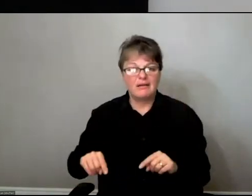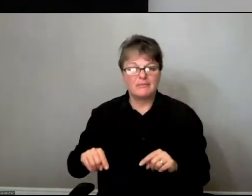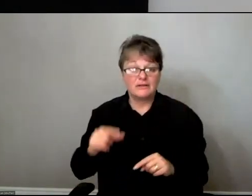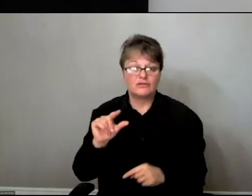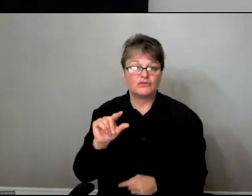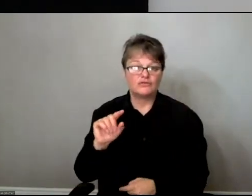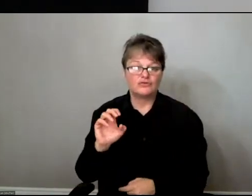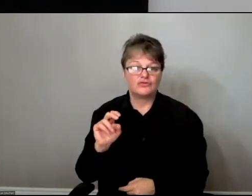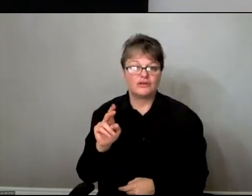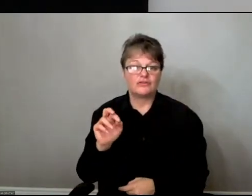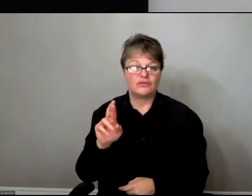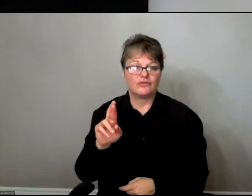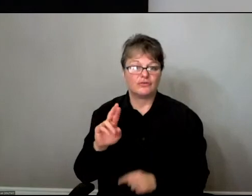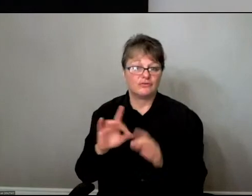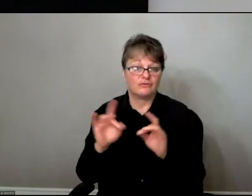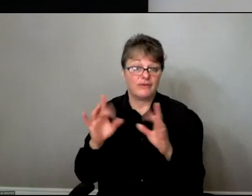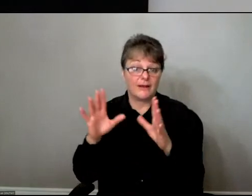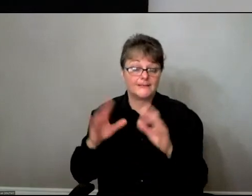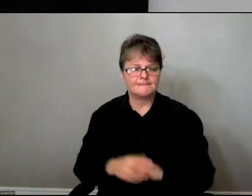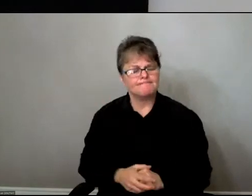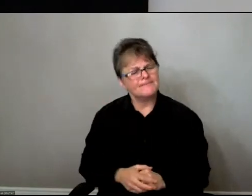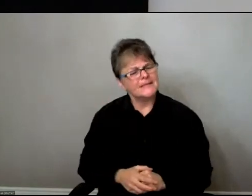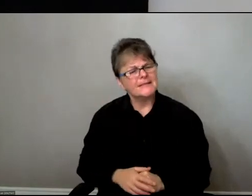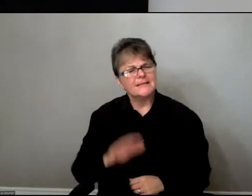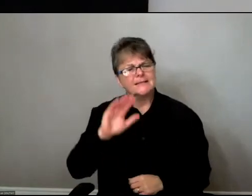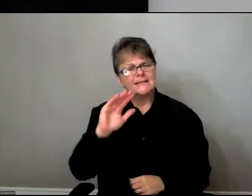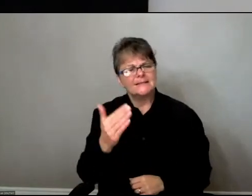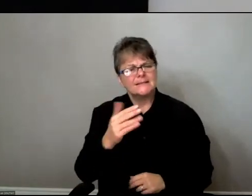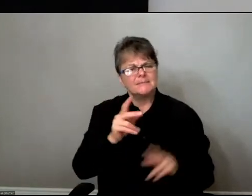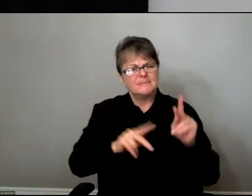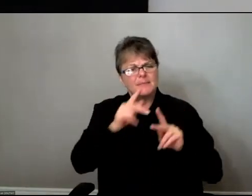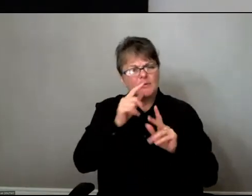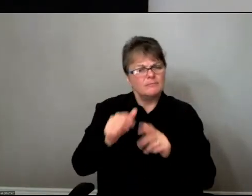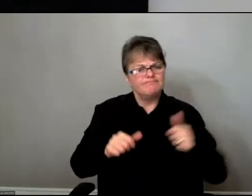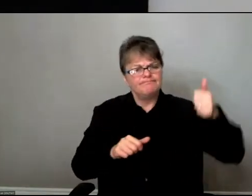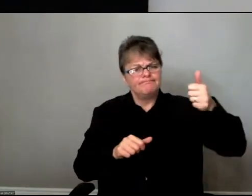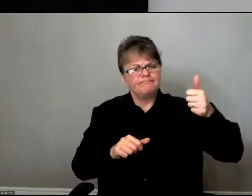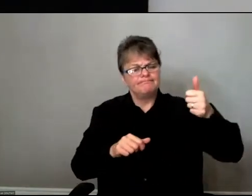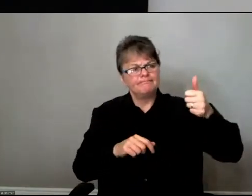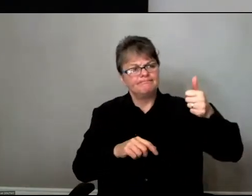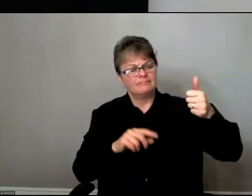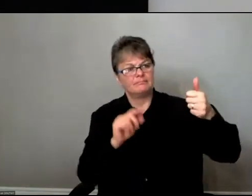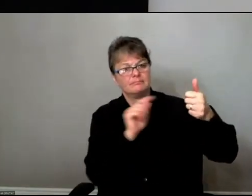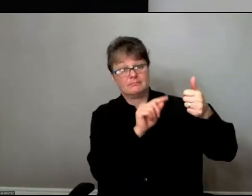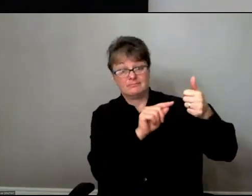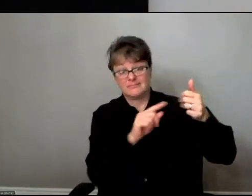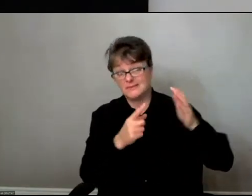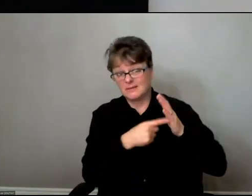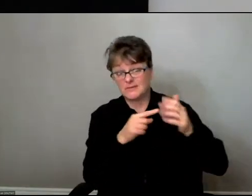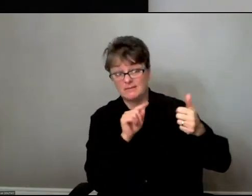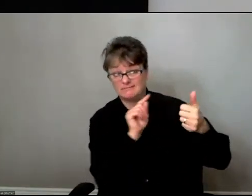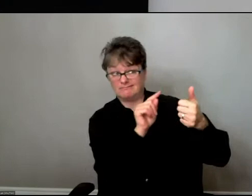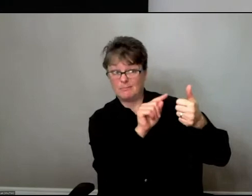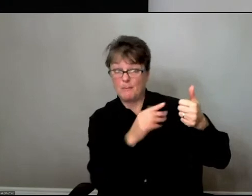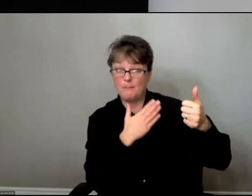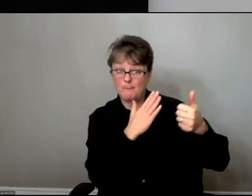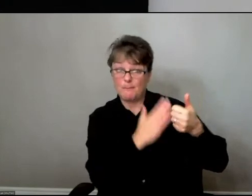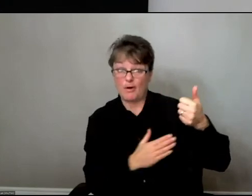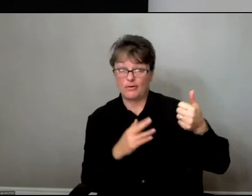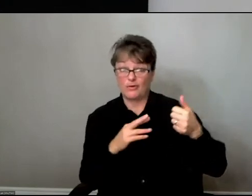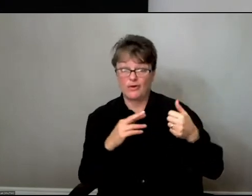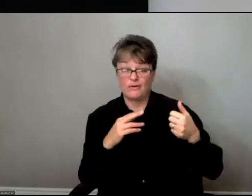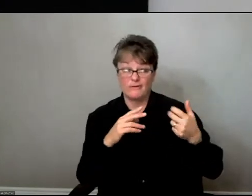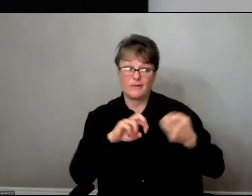It seems like the people in charge, in power, are very often part of the problem. All we